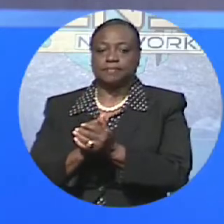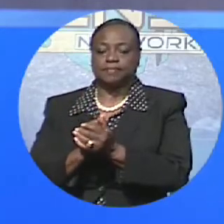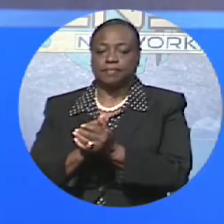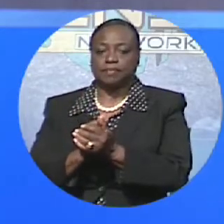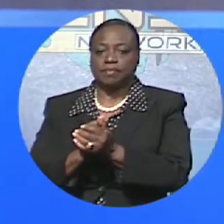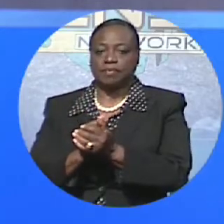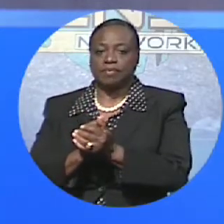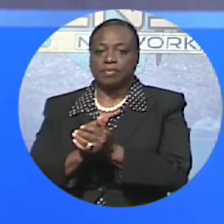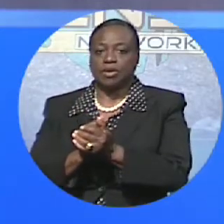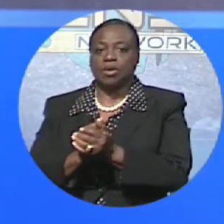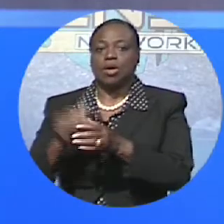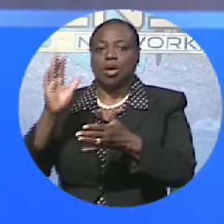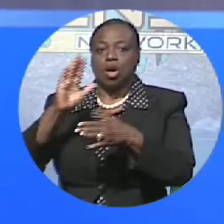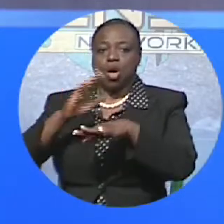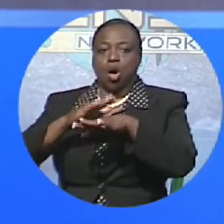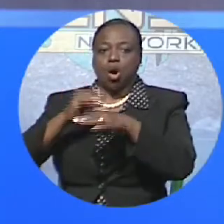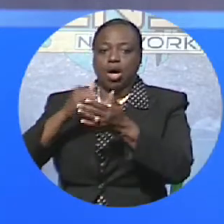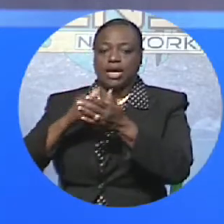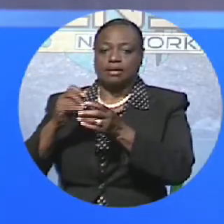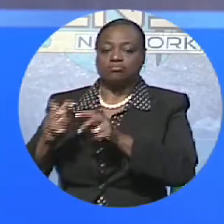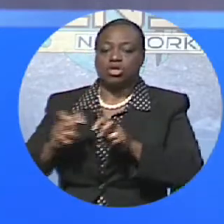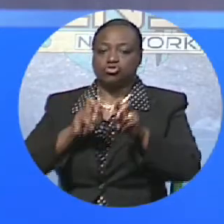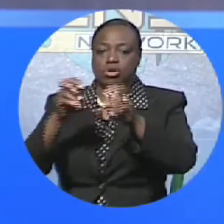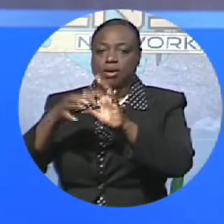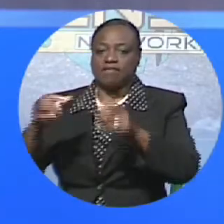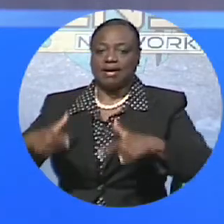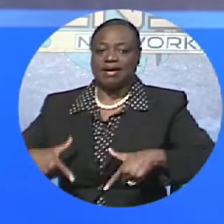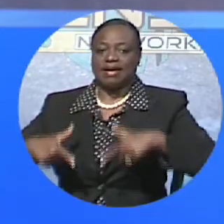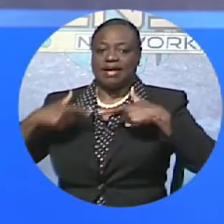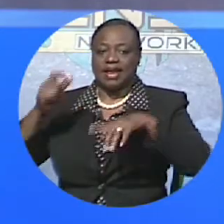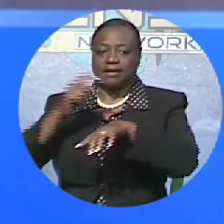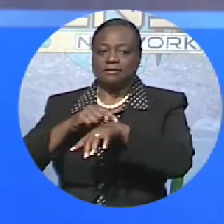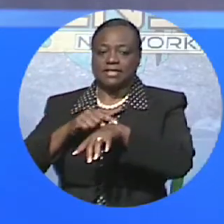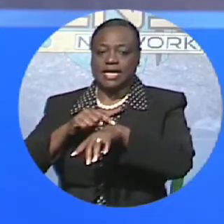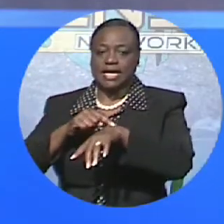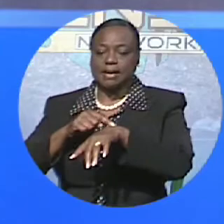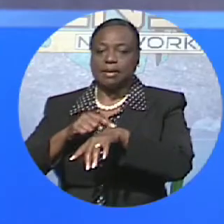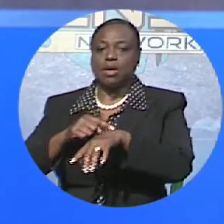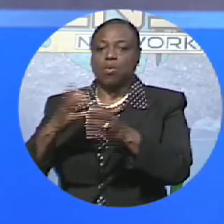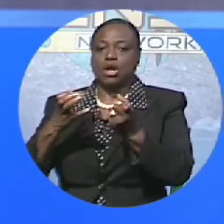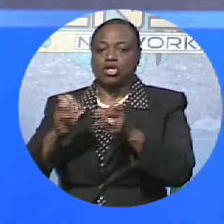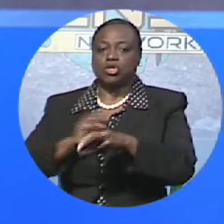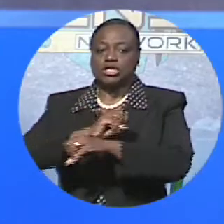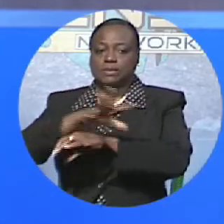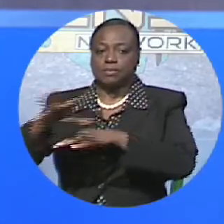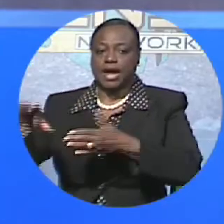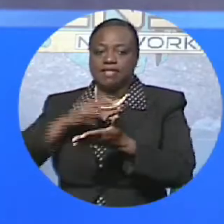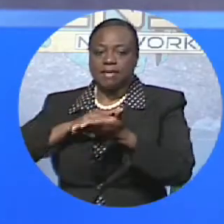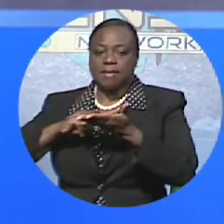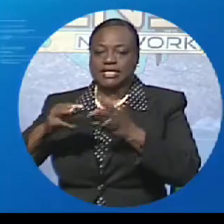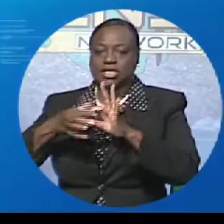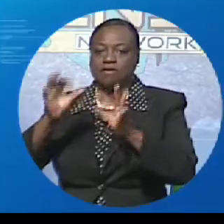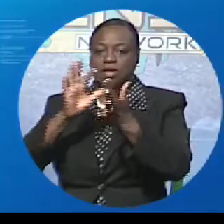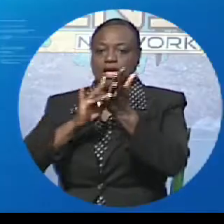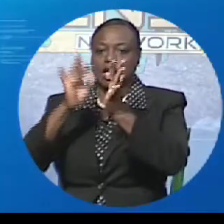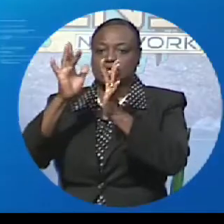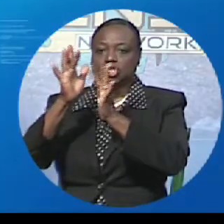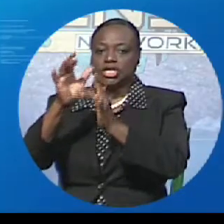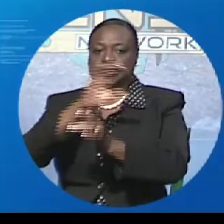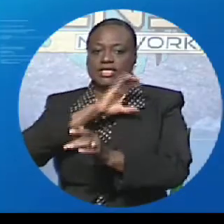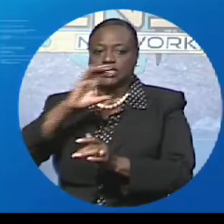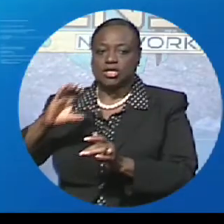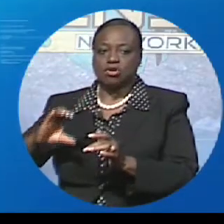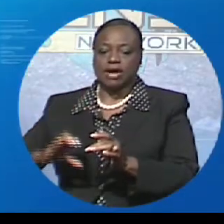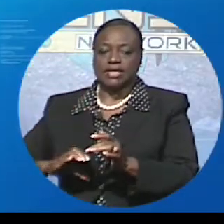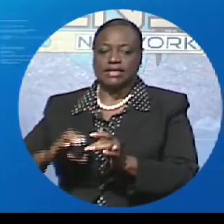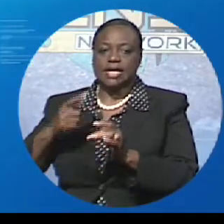Call it a trip of a lifetime, but the intent was to spread the message of Jesus Christ. Superintendent of the Big Harvest Community Sunday School